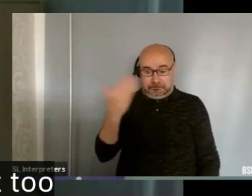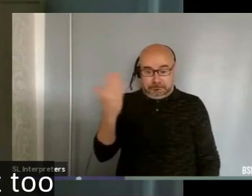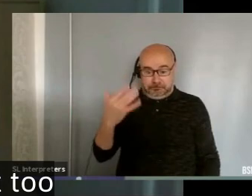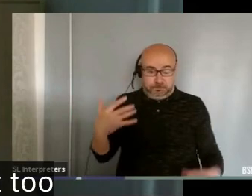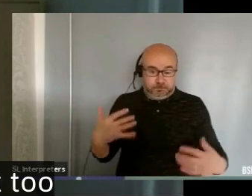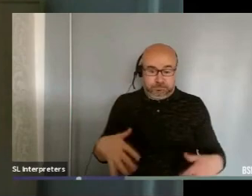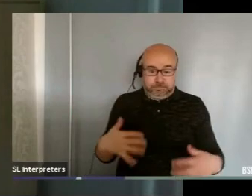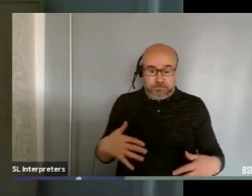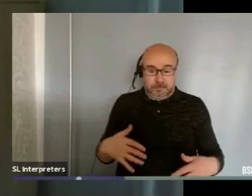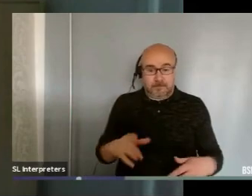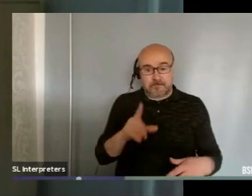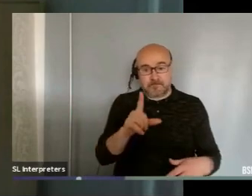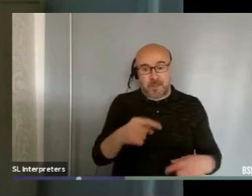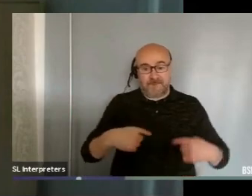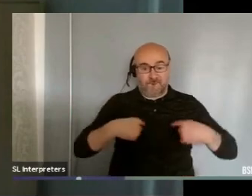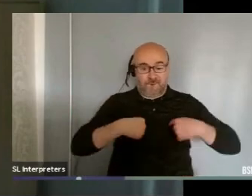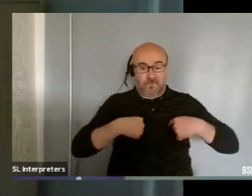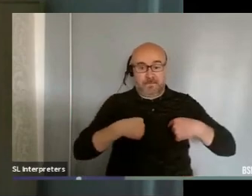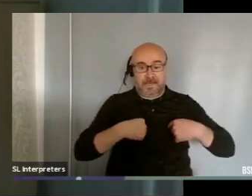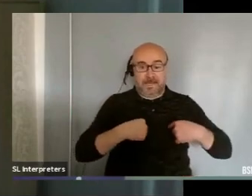I suppose for me, a